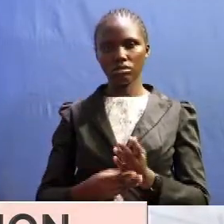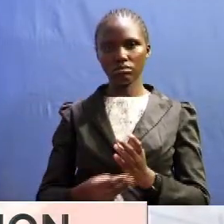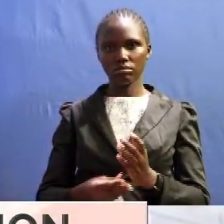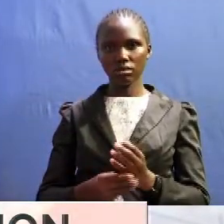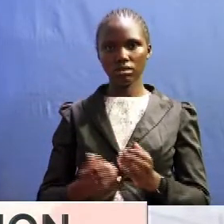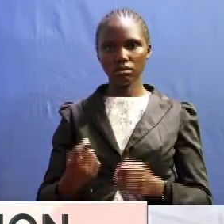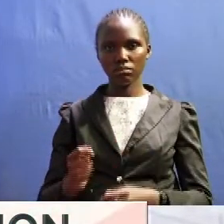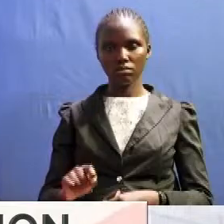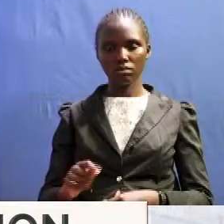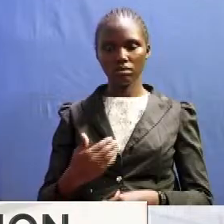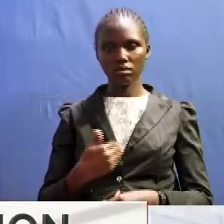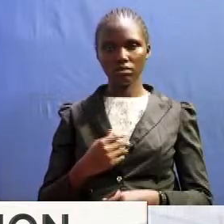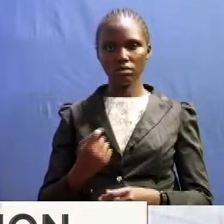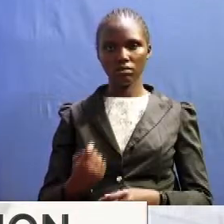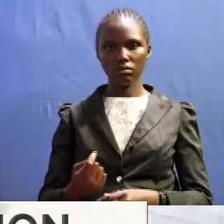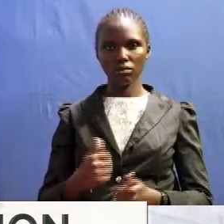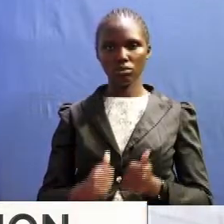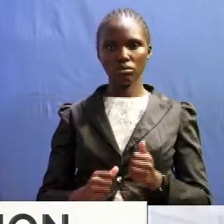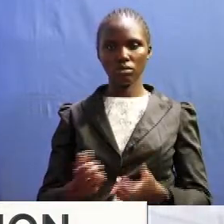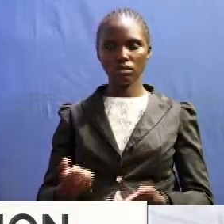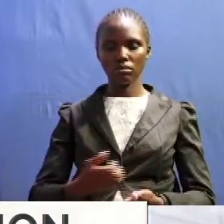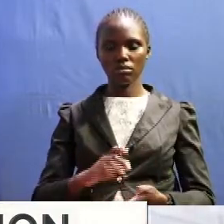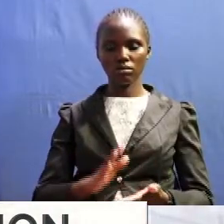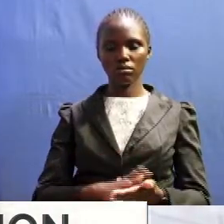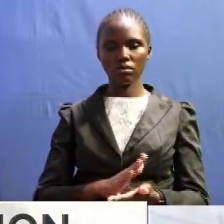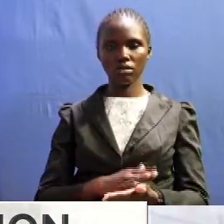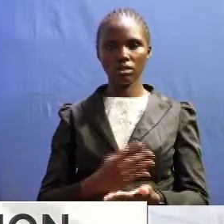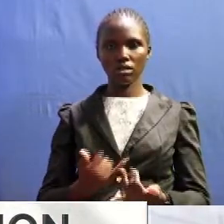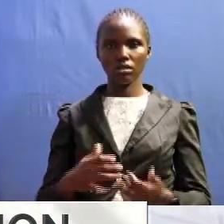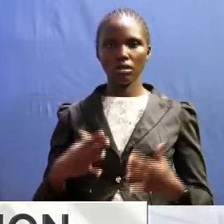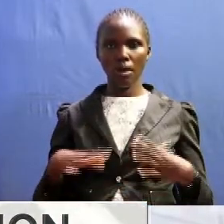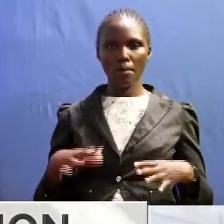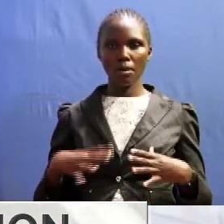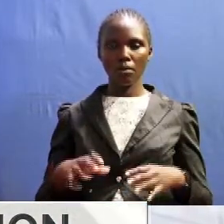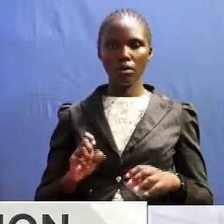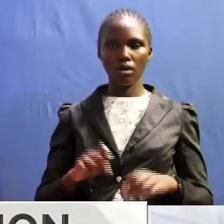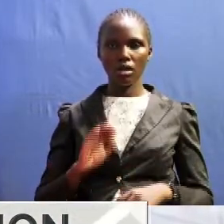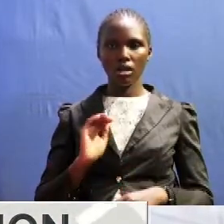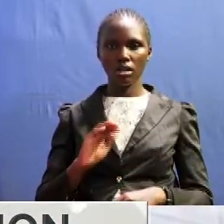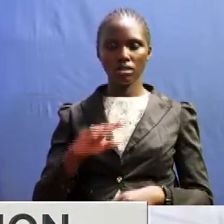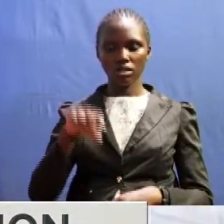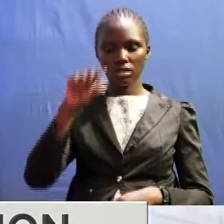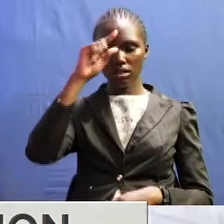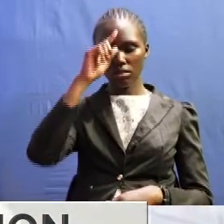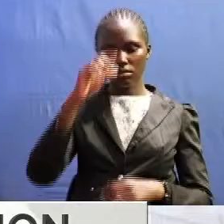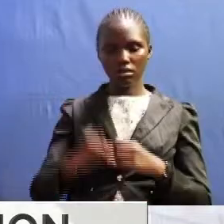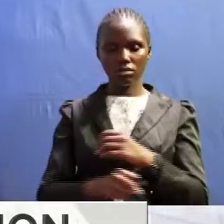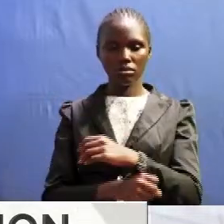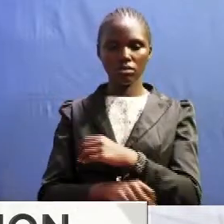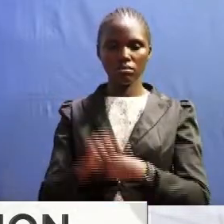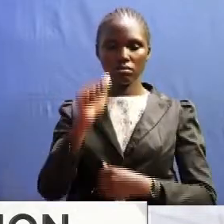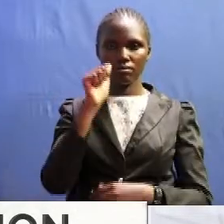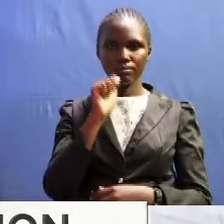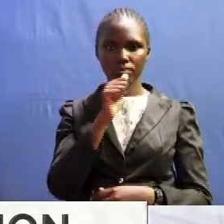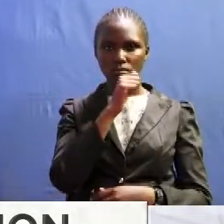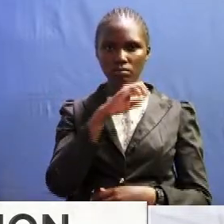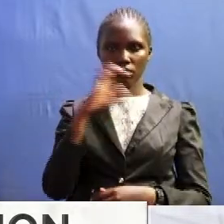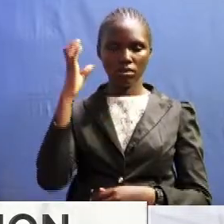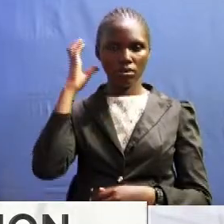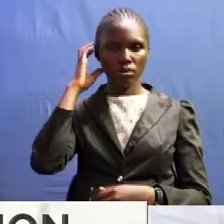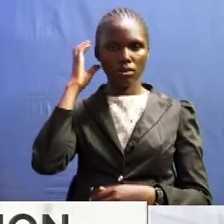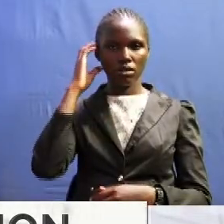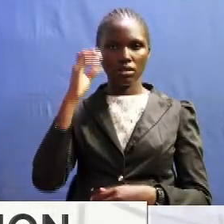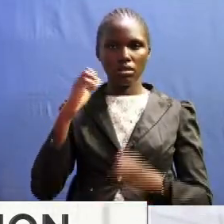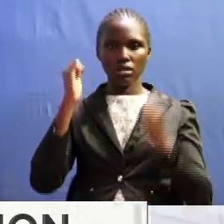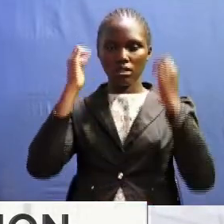technical courses offering faster employment. Stakeholders are now pressing government to support private colleges, learners